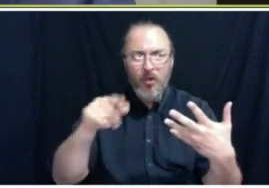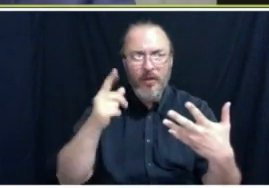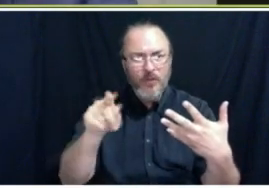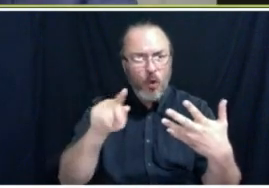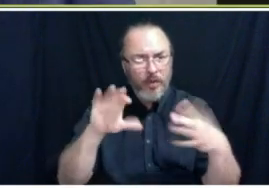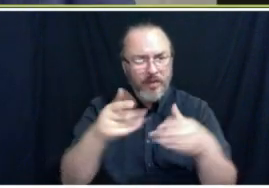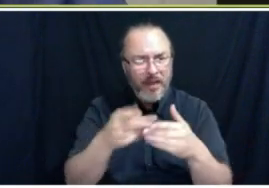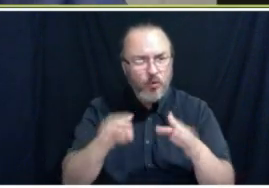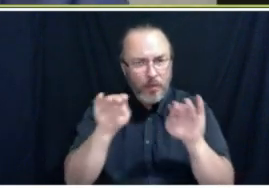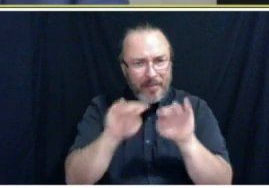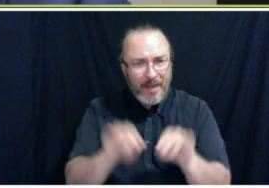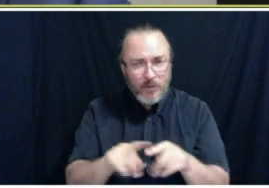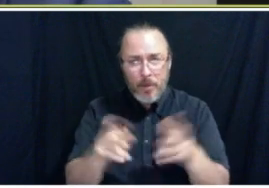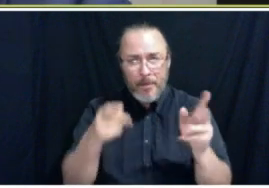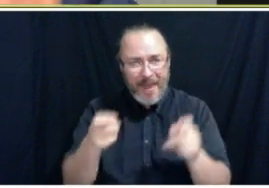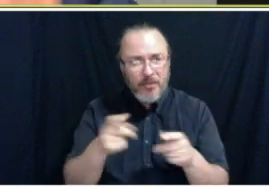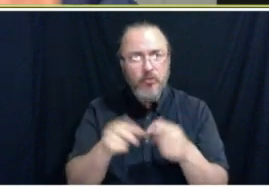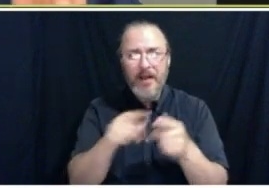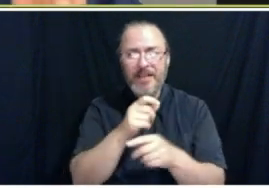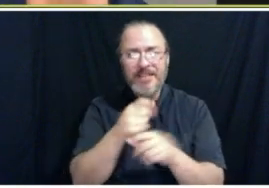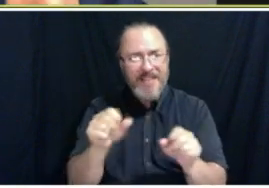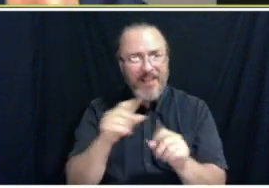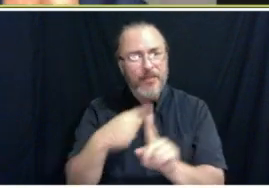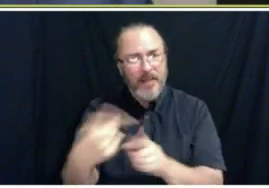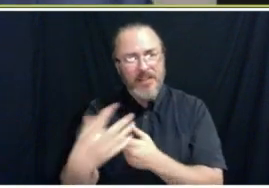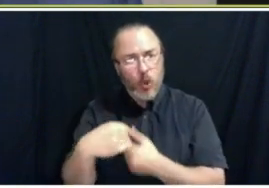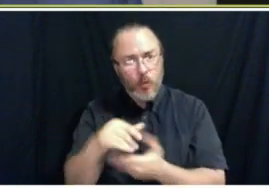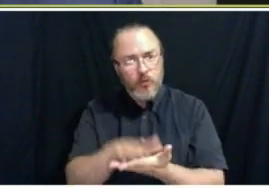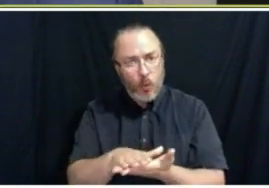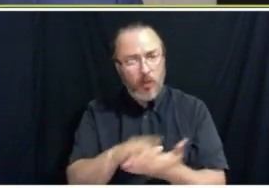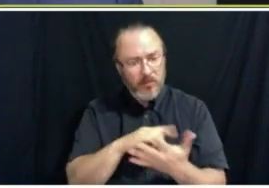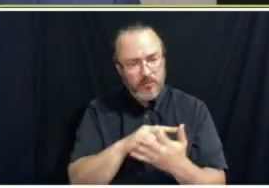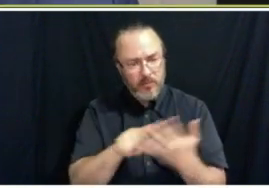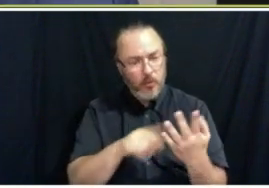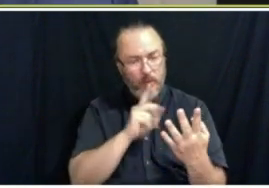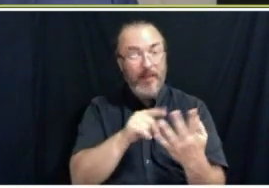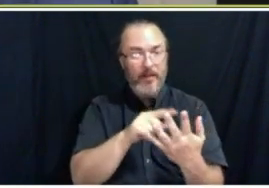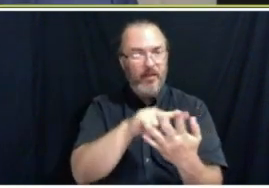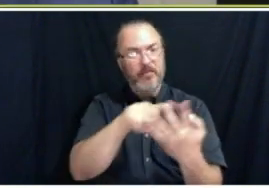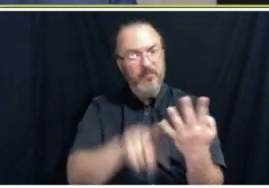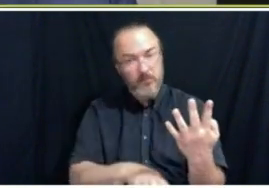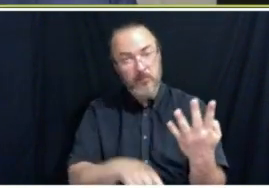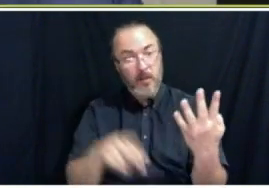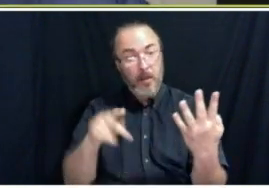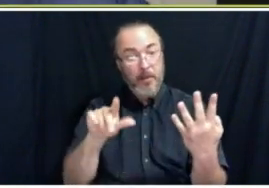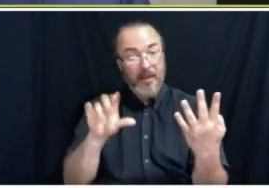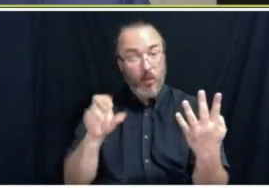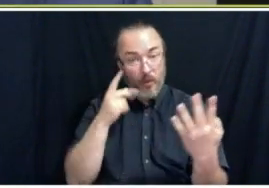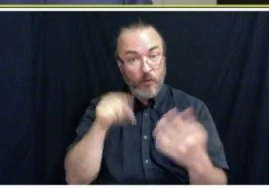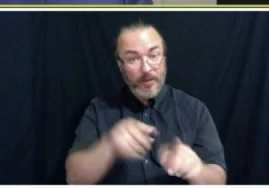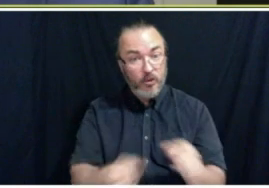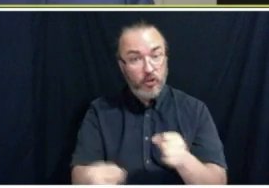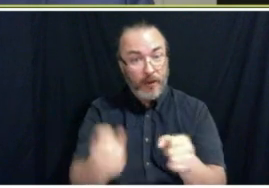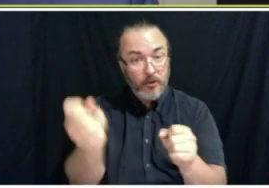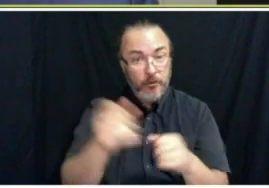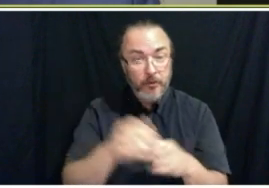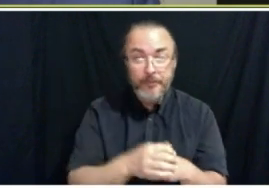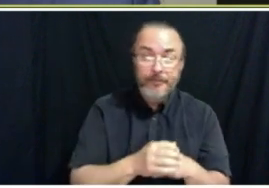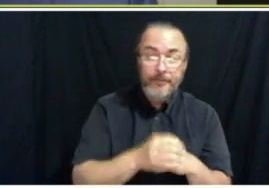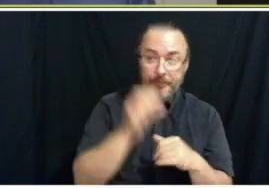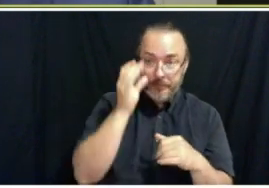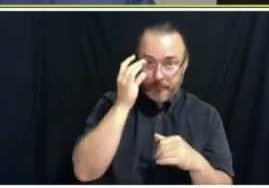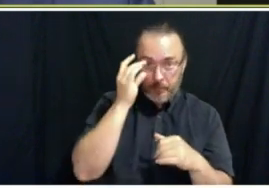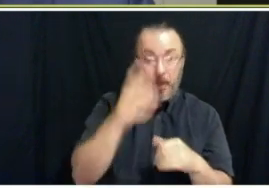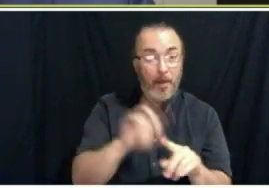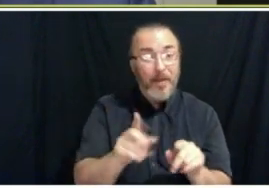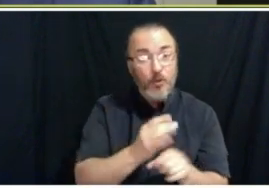management, and safe and inclusive schools. It's our 4th pillar of our strategy. Just to ensure